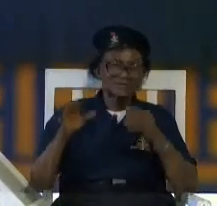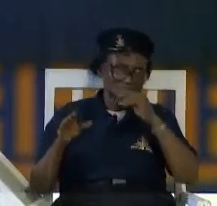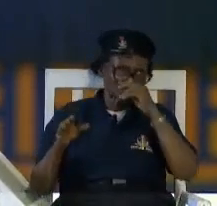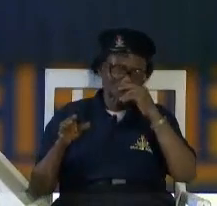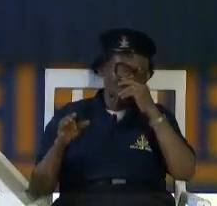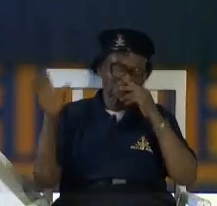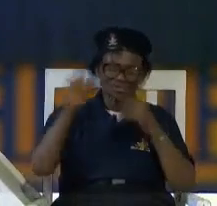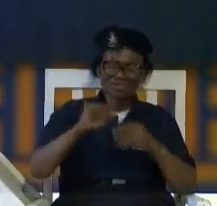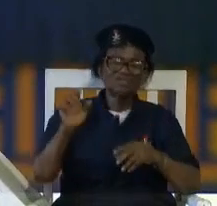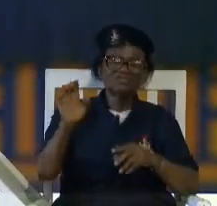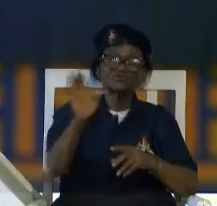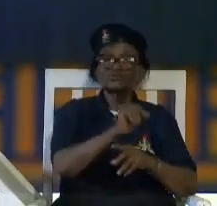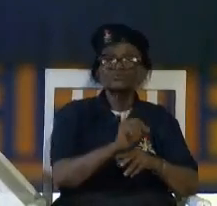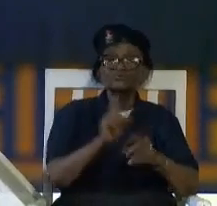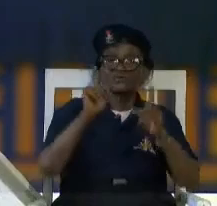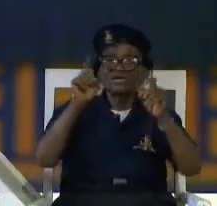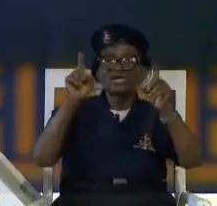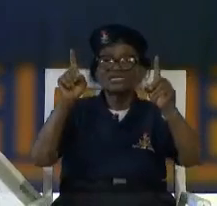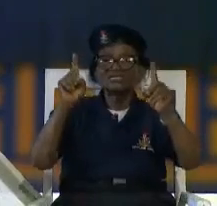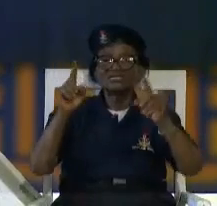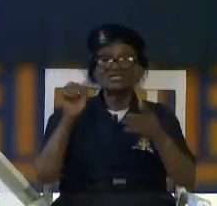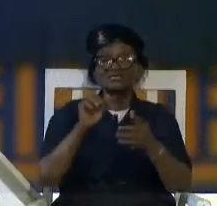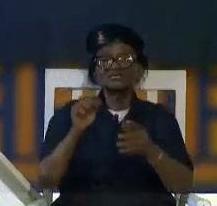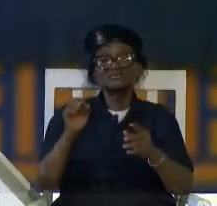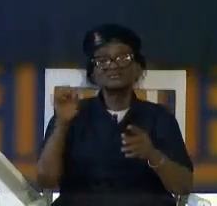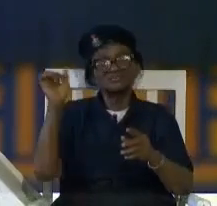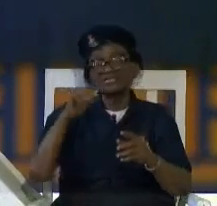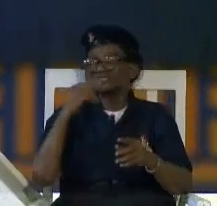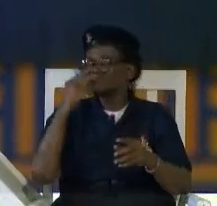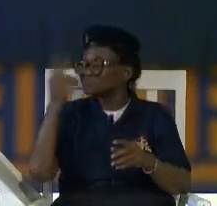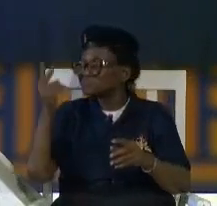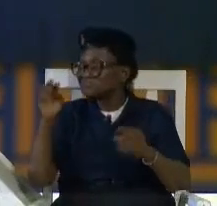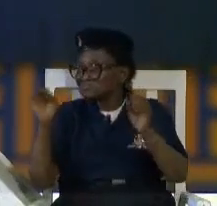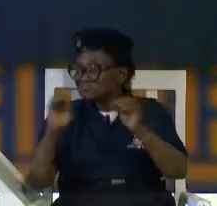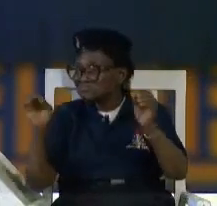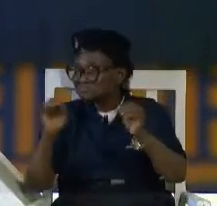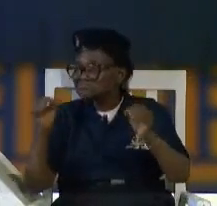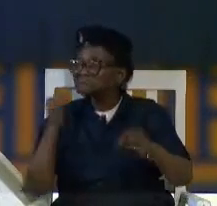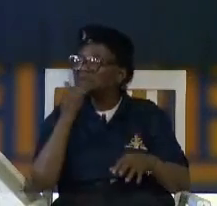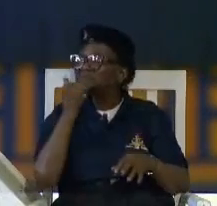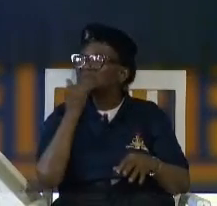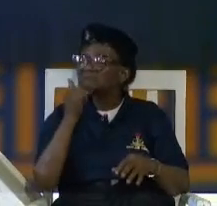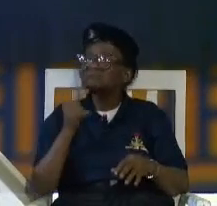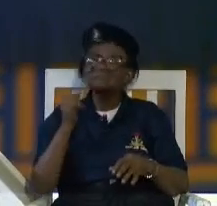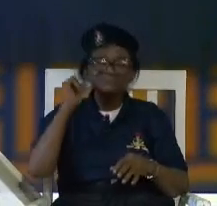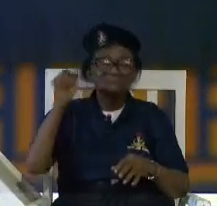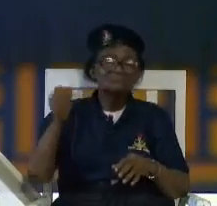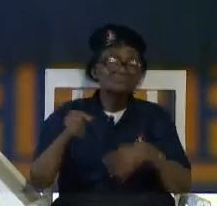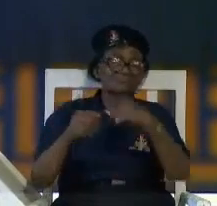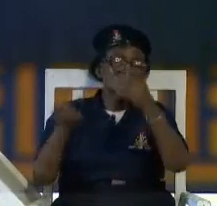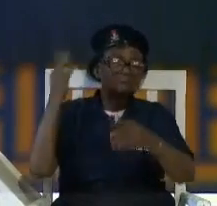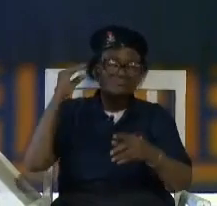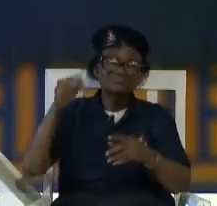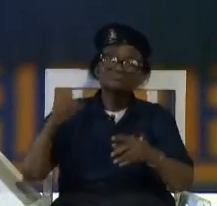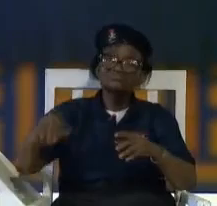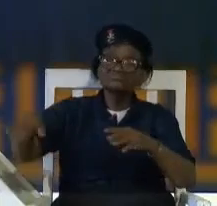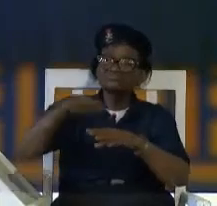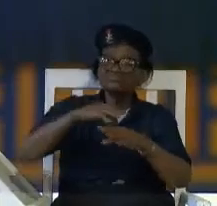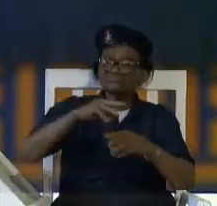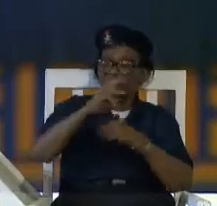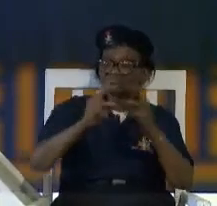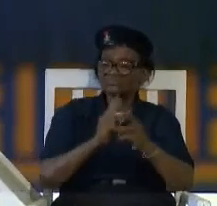They took all the x-ray, there was nothing wrong. Nothing they could see on the x-ray. She went all over the world, no